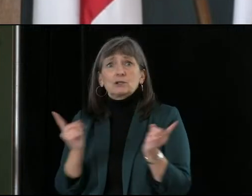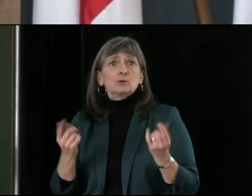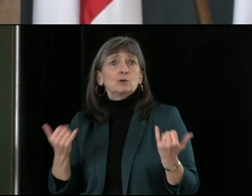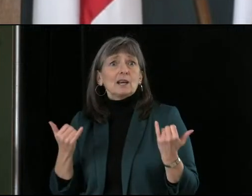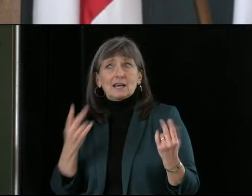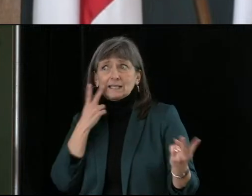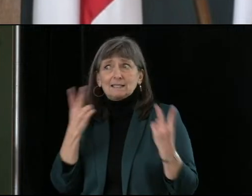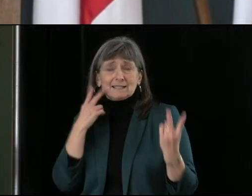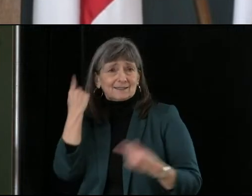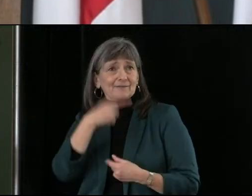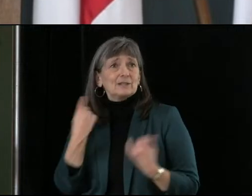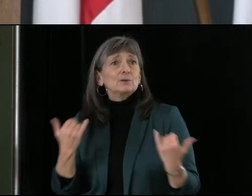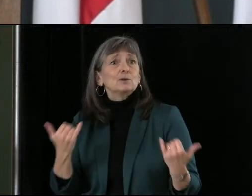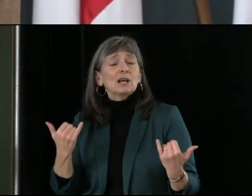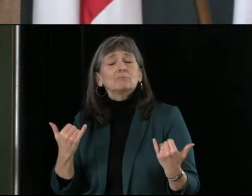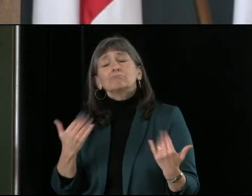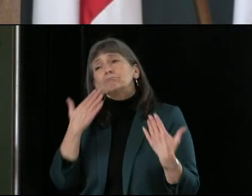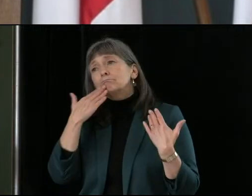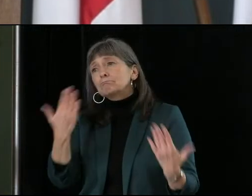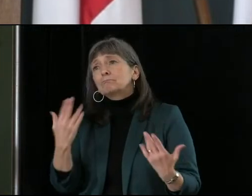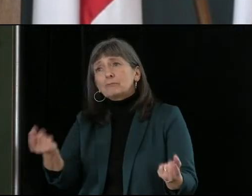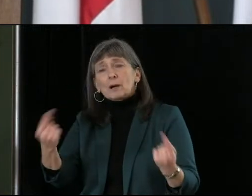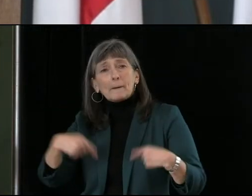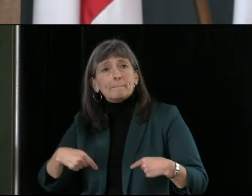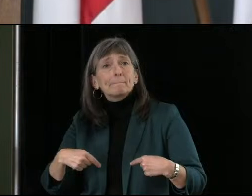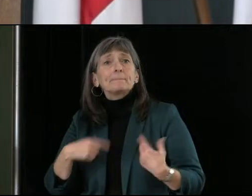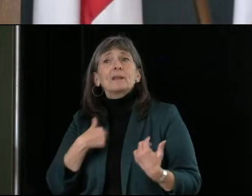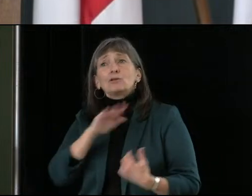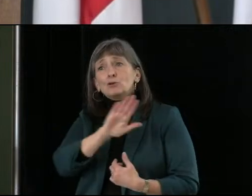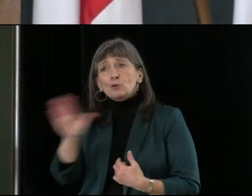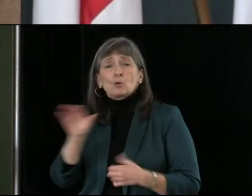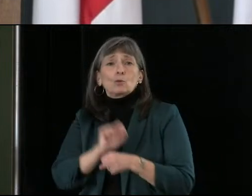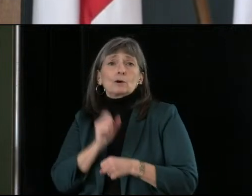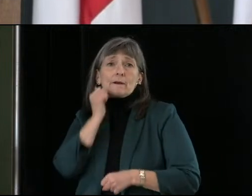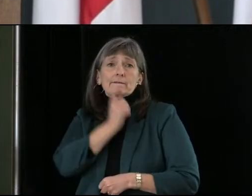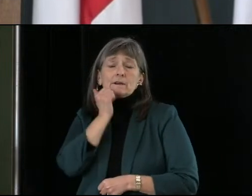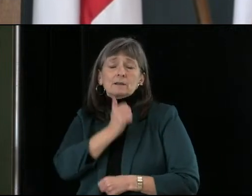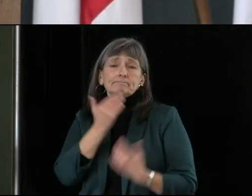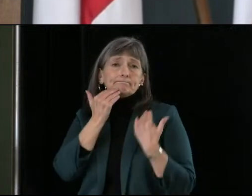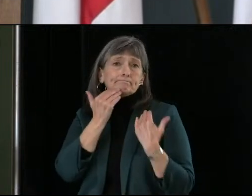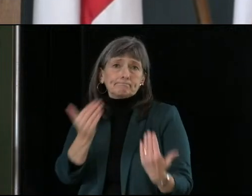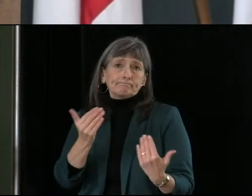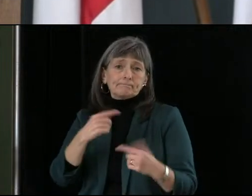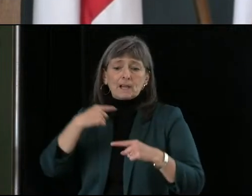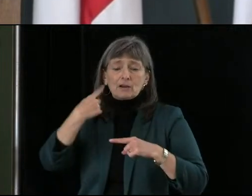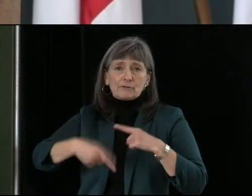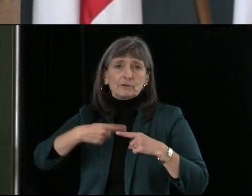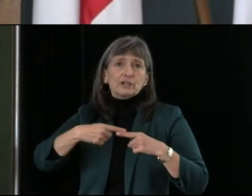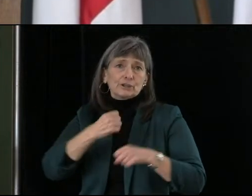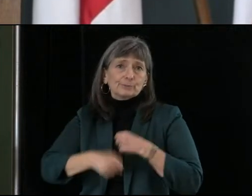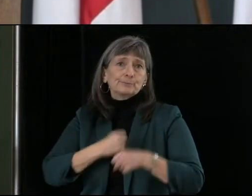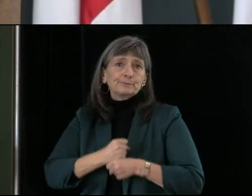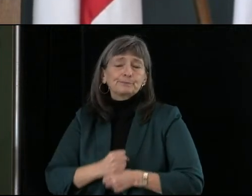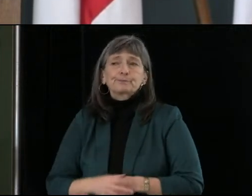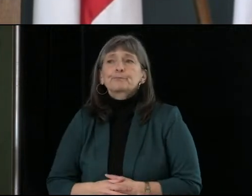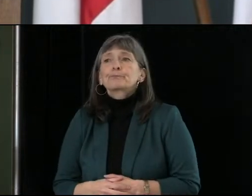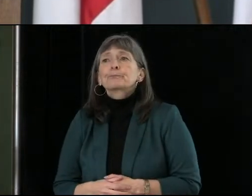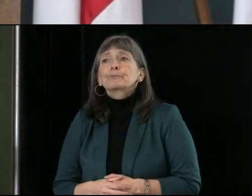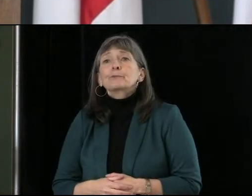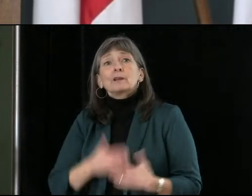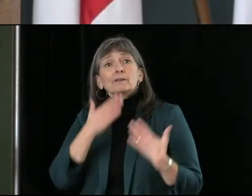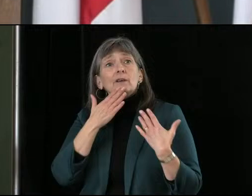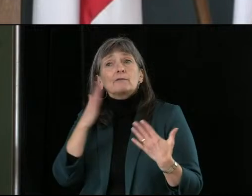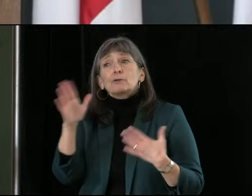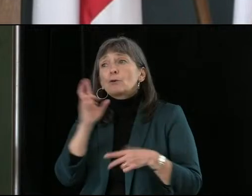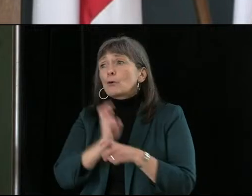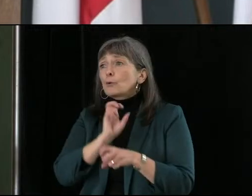can see them. And I commend you for being here and for all that you do every day, all year round. I thank you for your